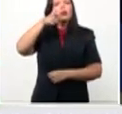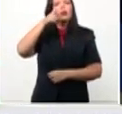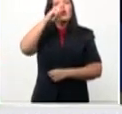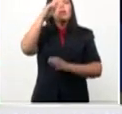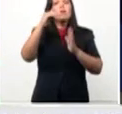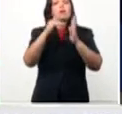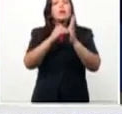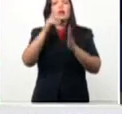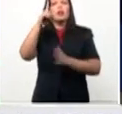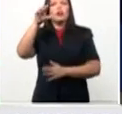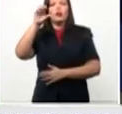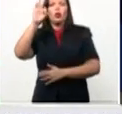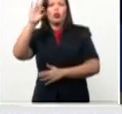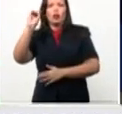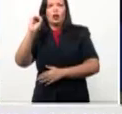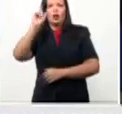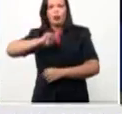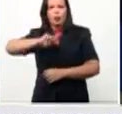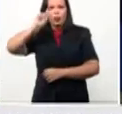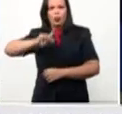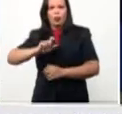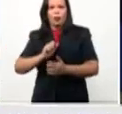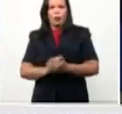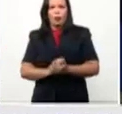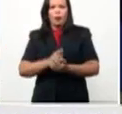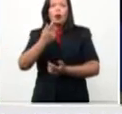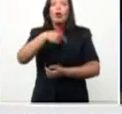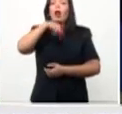1,180 people. Yesterday,